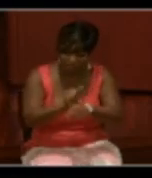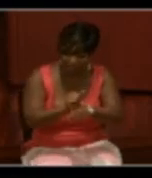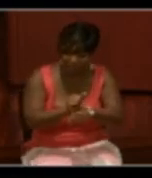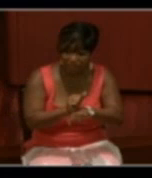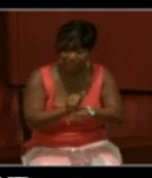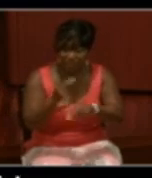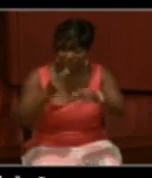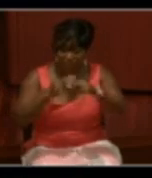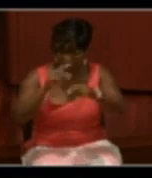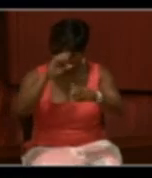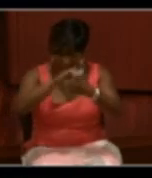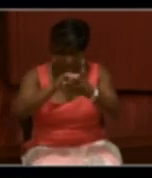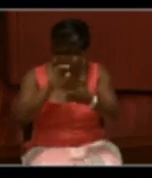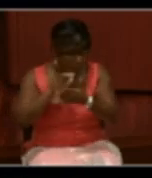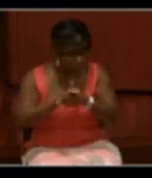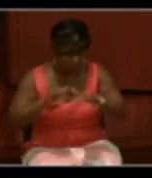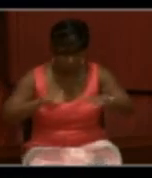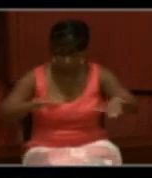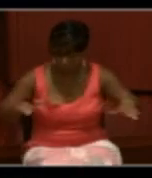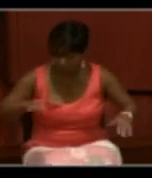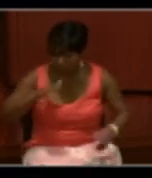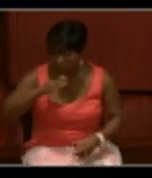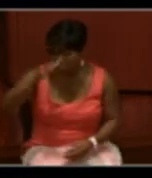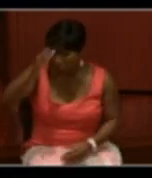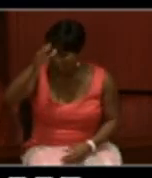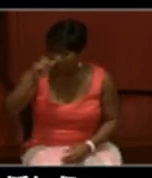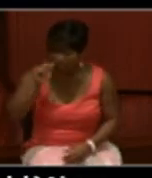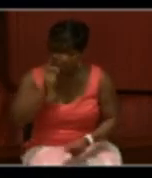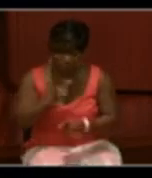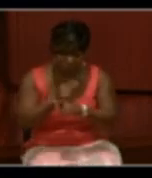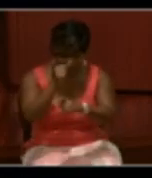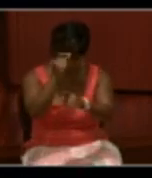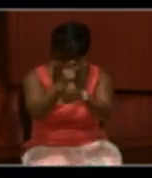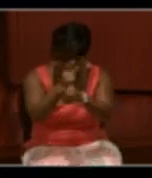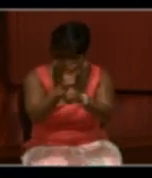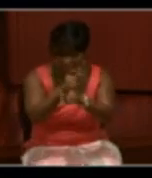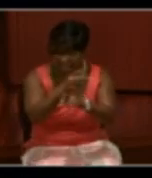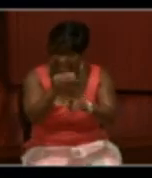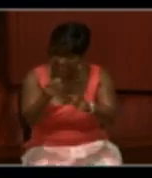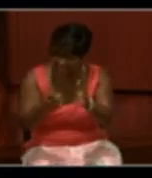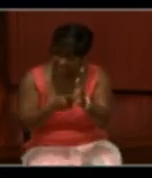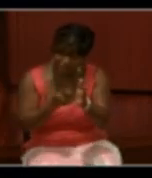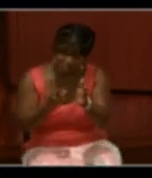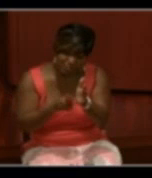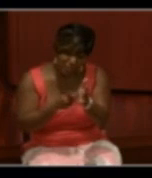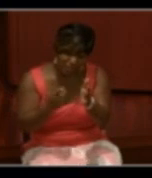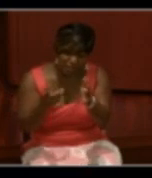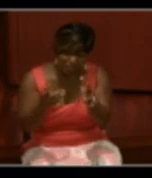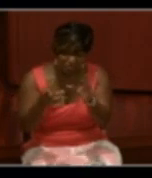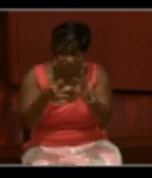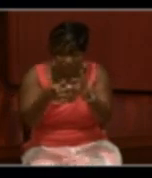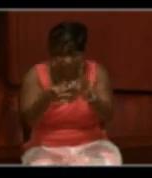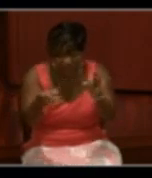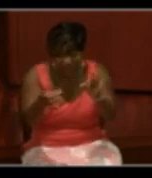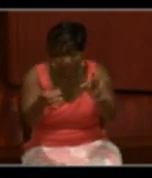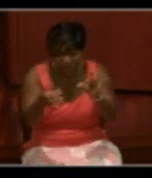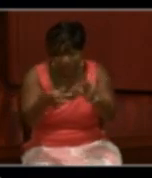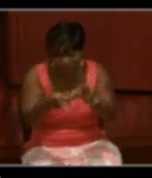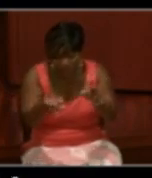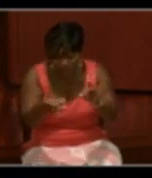of spouses, children, parents, siblings, and sometimes there are brief remarks on each of